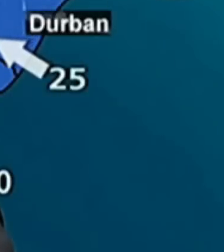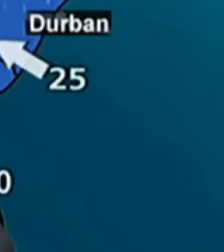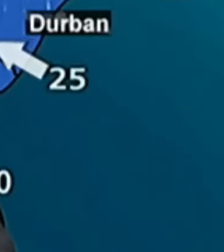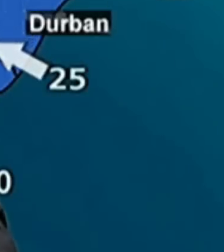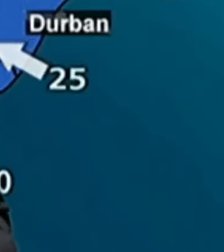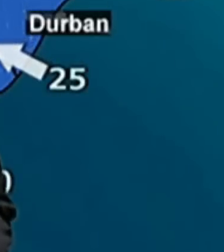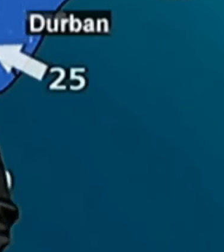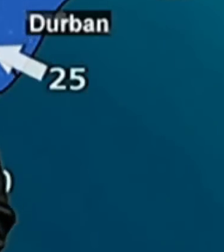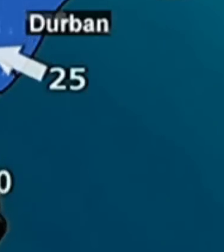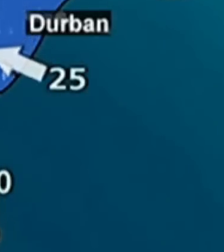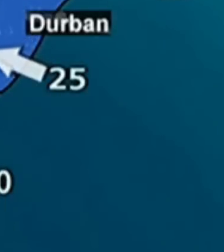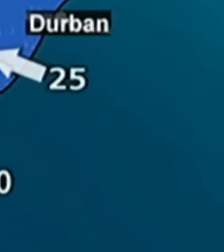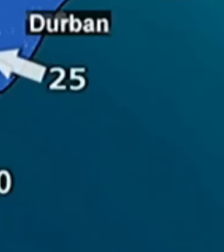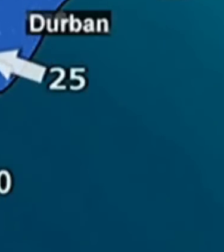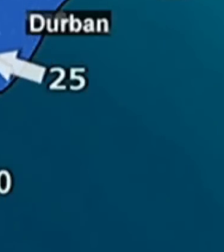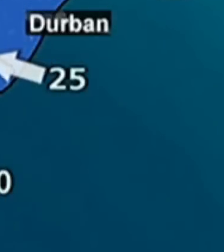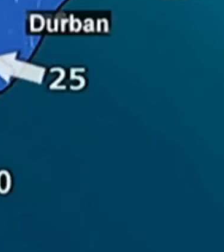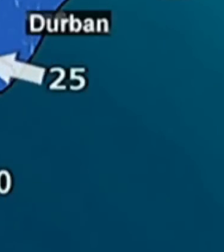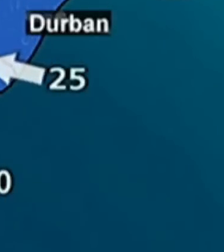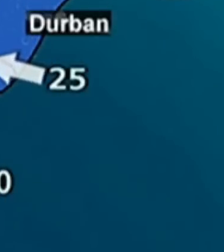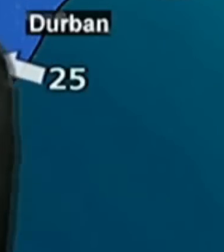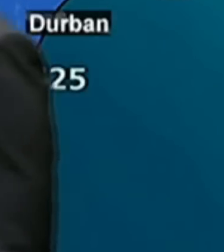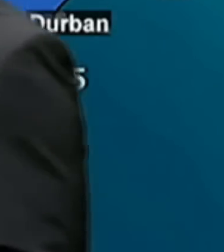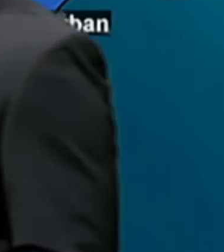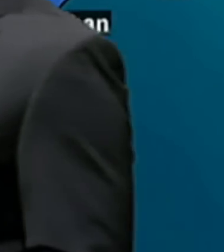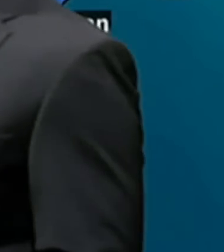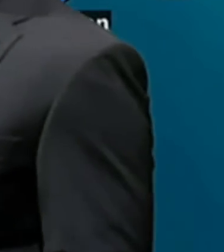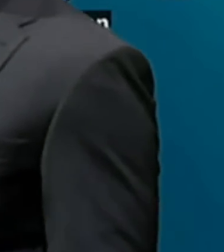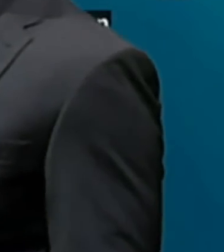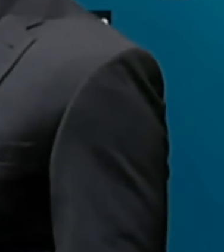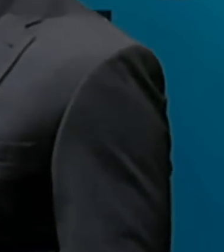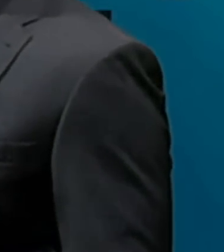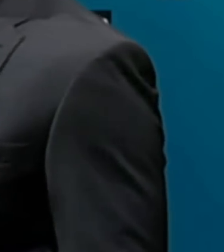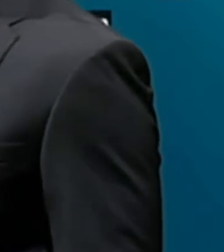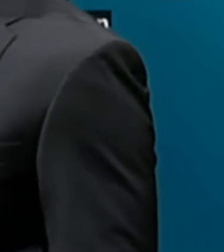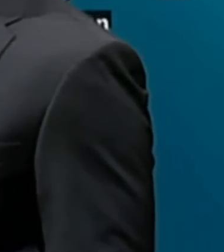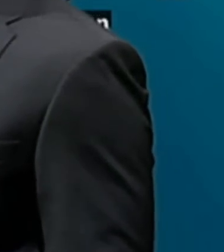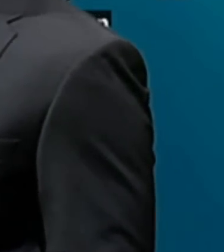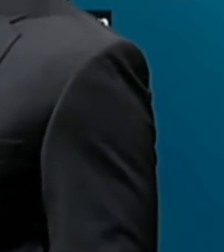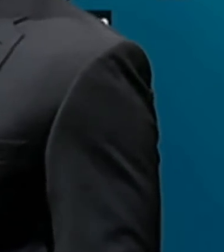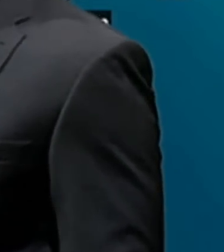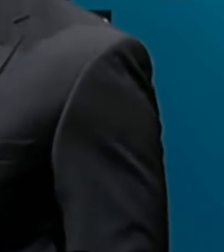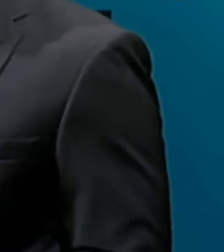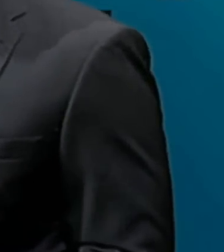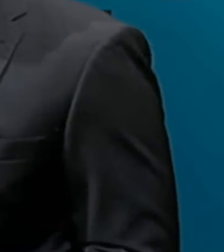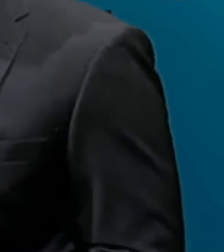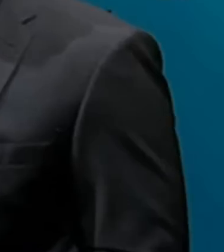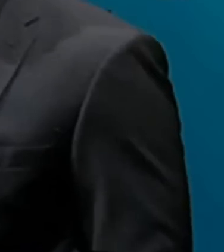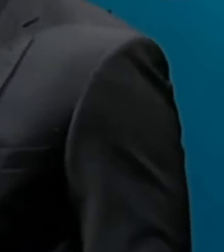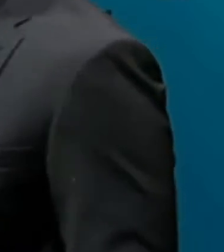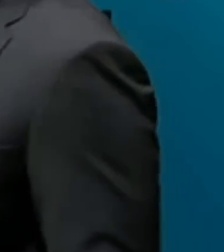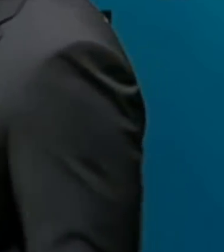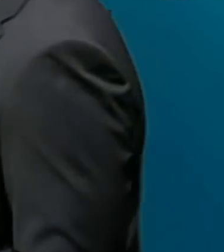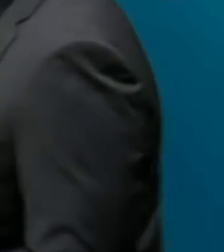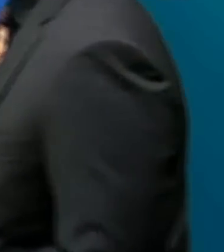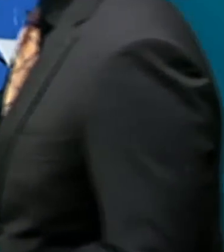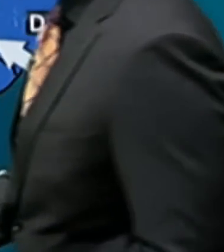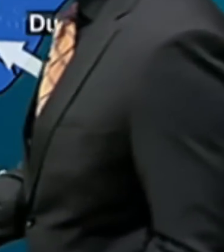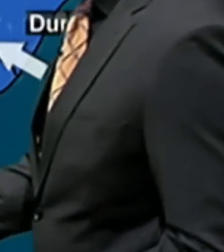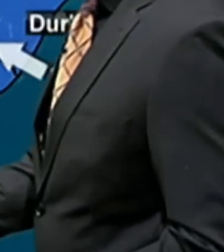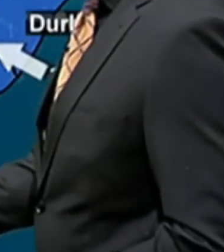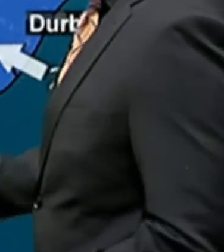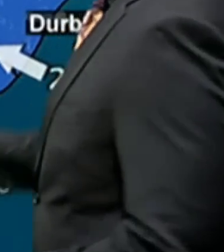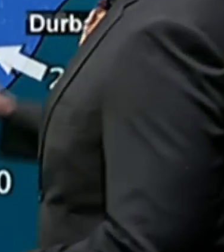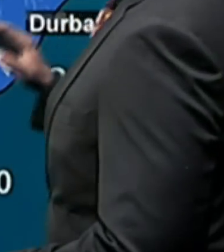Mwana mme ke a leboha po boima sa bolipimpa tsa shebela ka kapa bophirima tla ka kapa shebela le hona gore kapa leboha ha pula tse letseng pentla fela le gore ha o